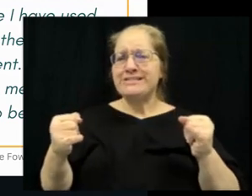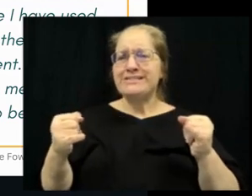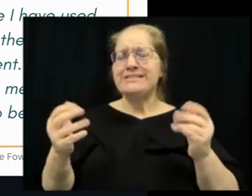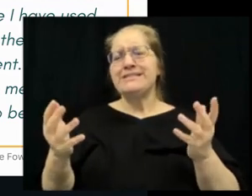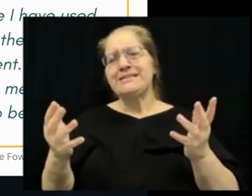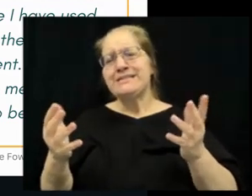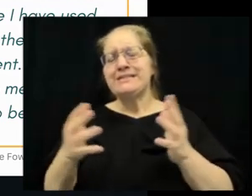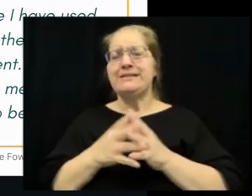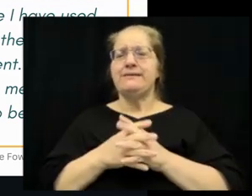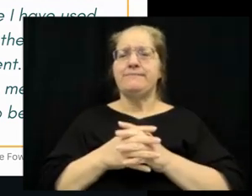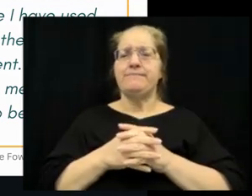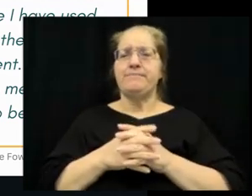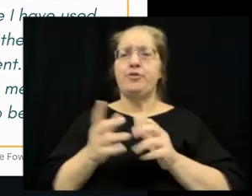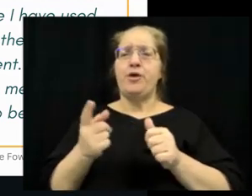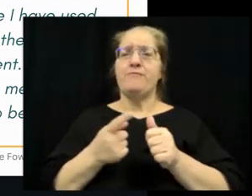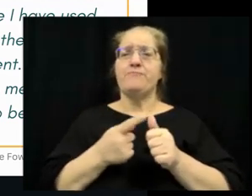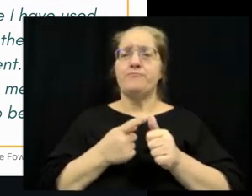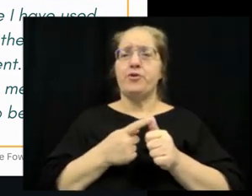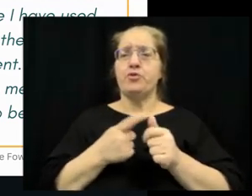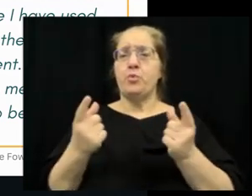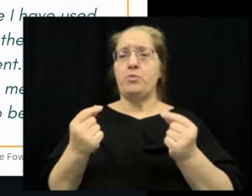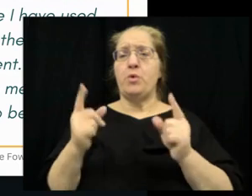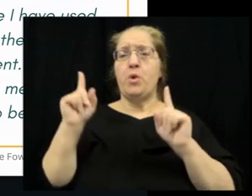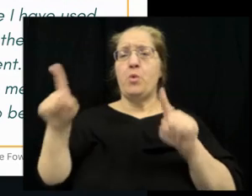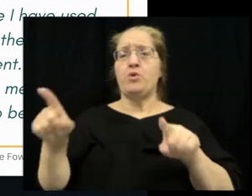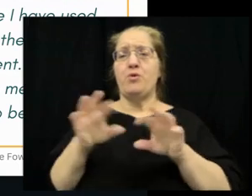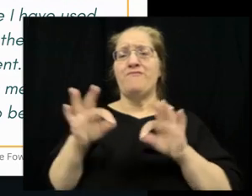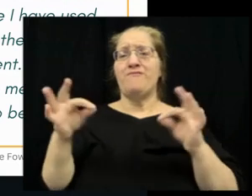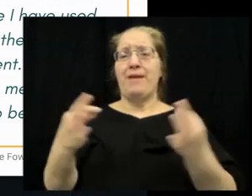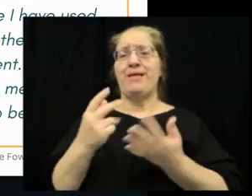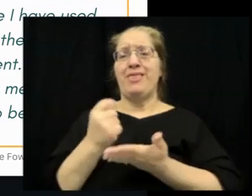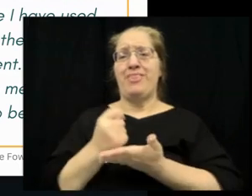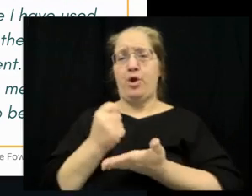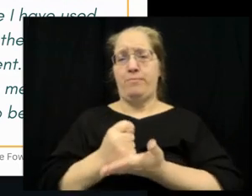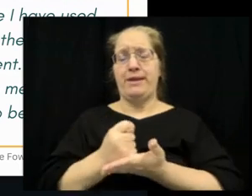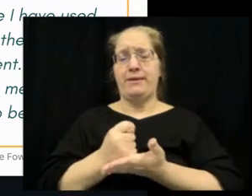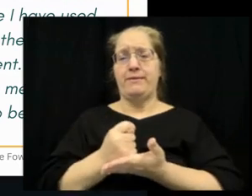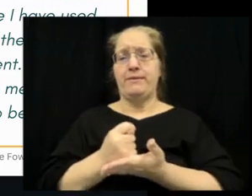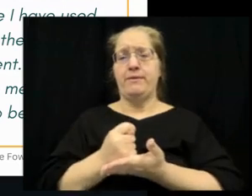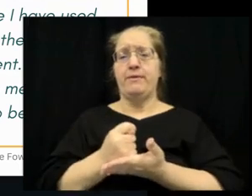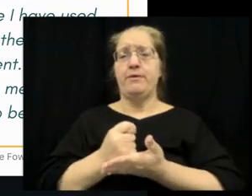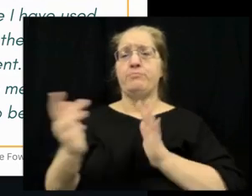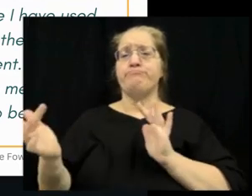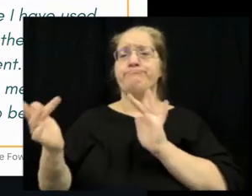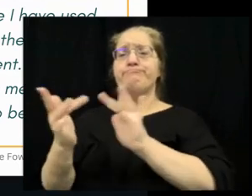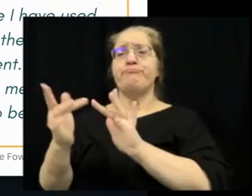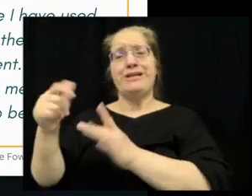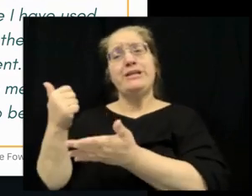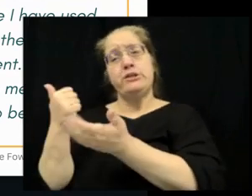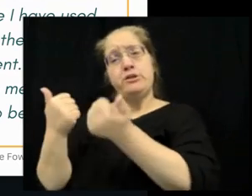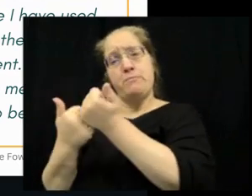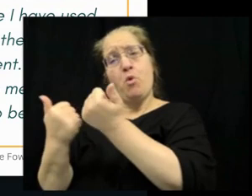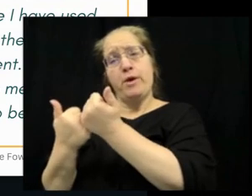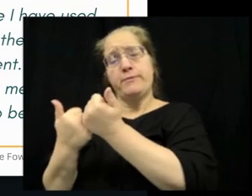first step in that was doing some family therapy. We needed to reach out to get support for